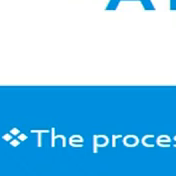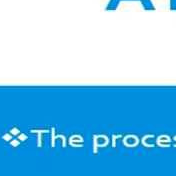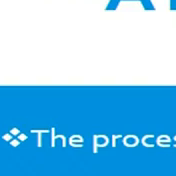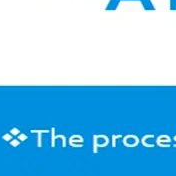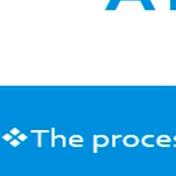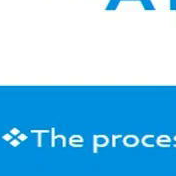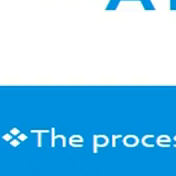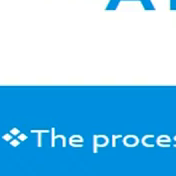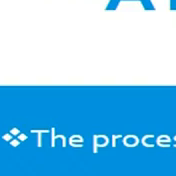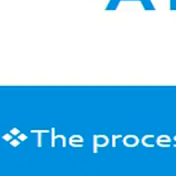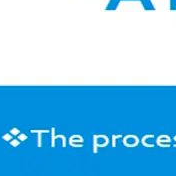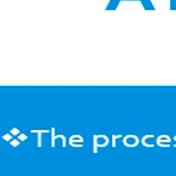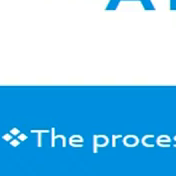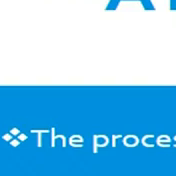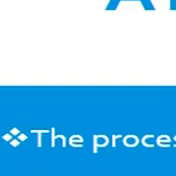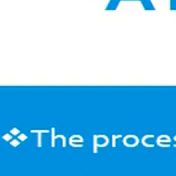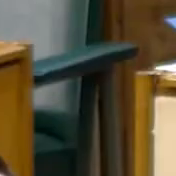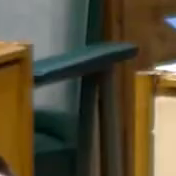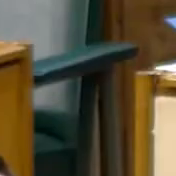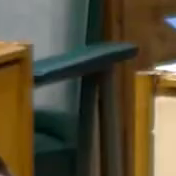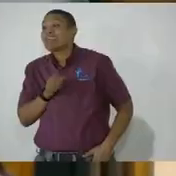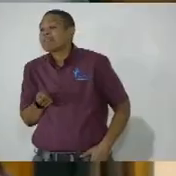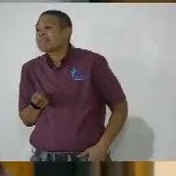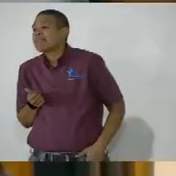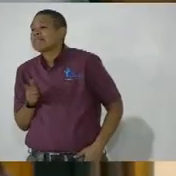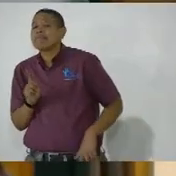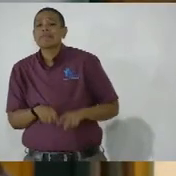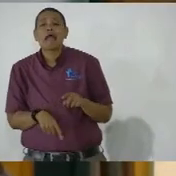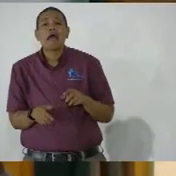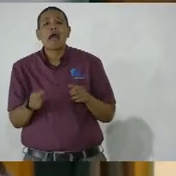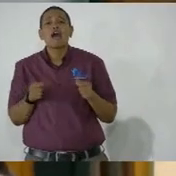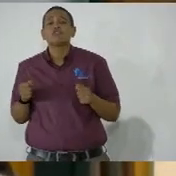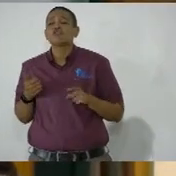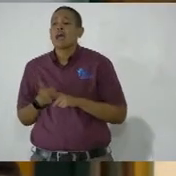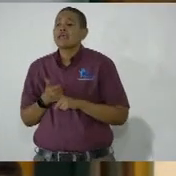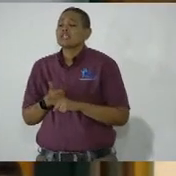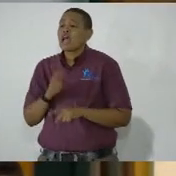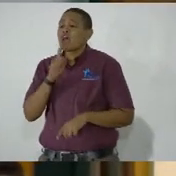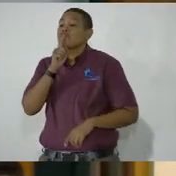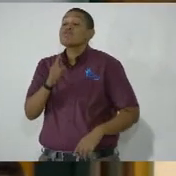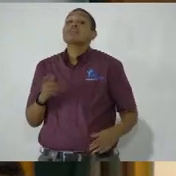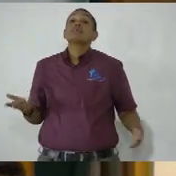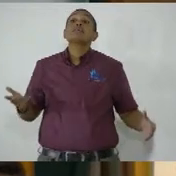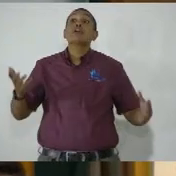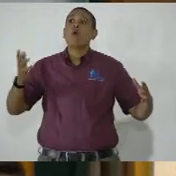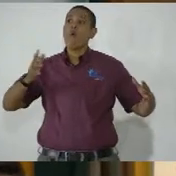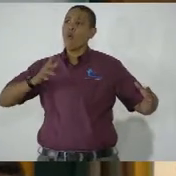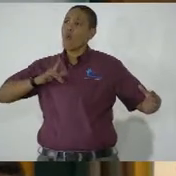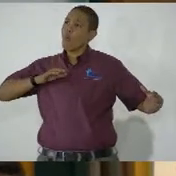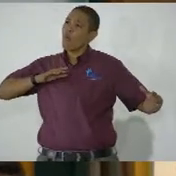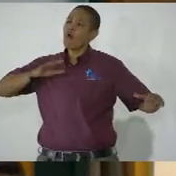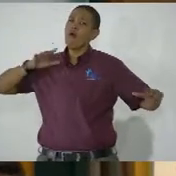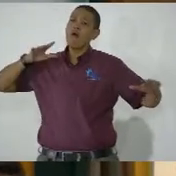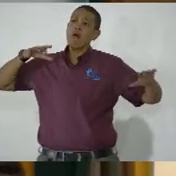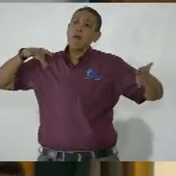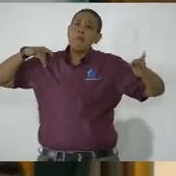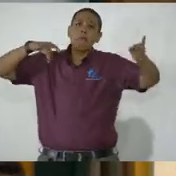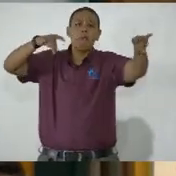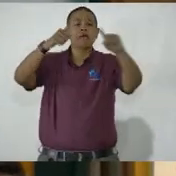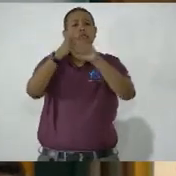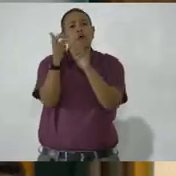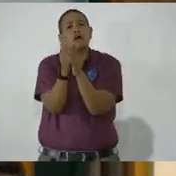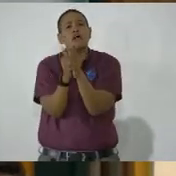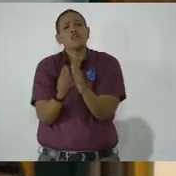been not only understaffed, it cannot attract really outstanding